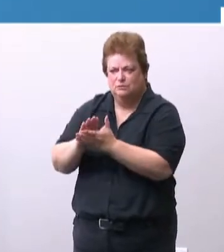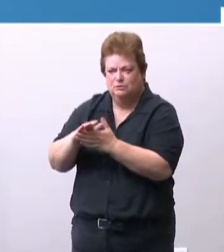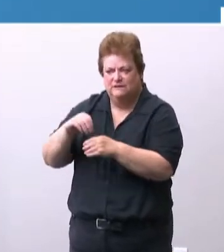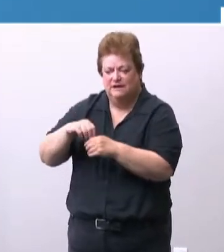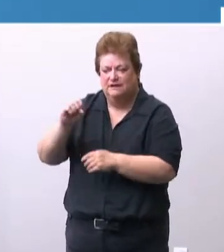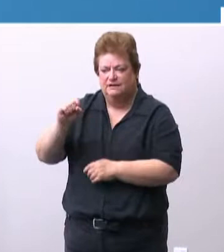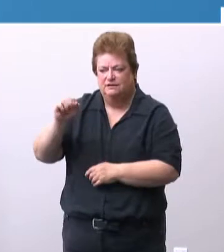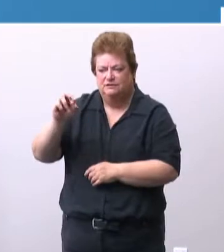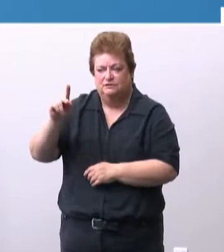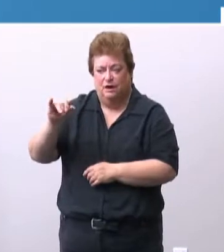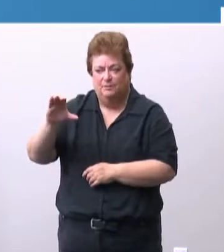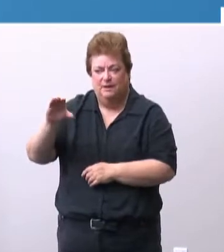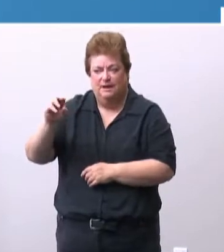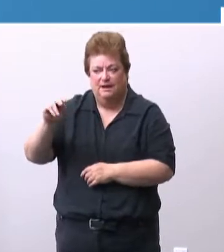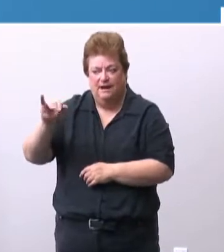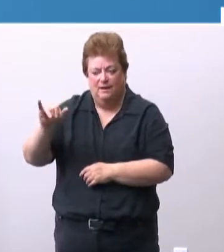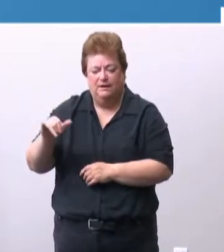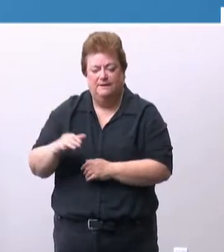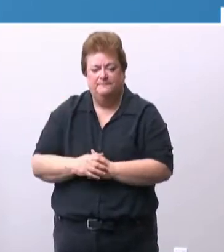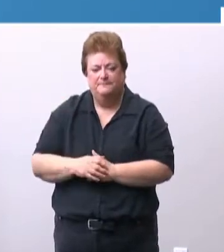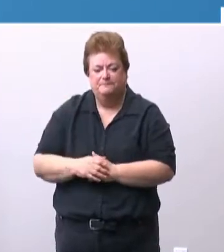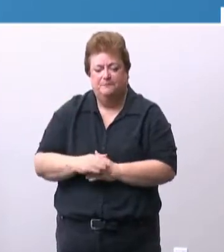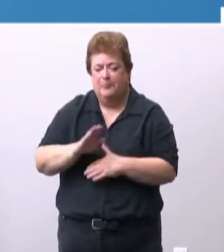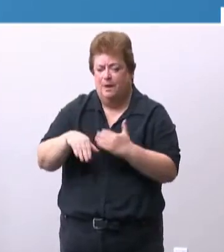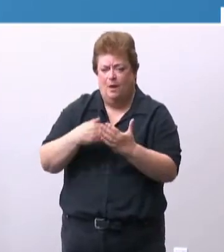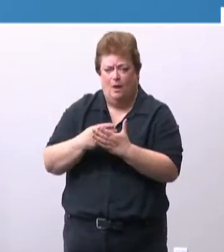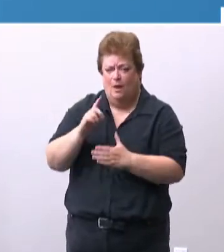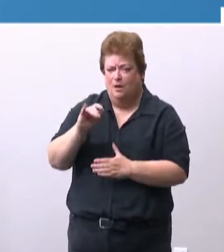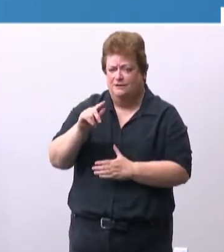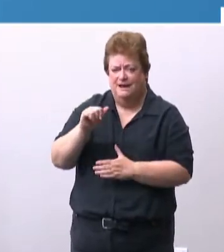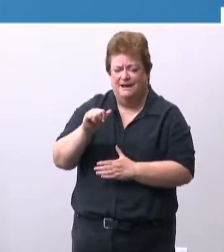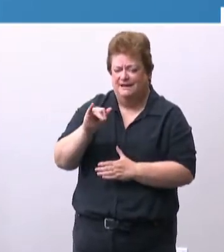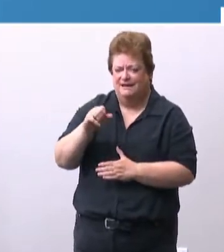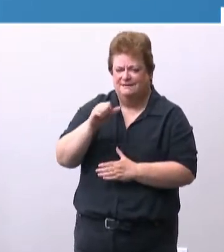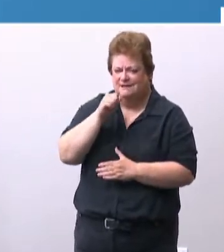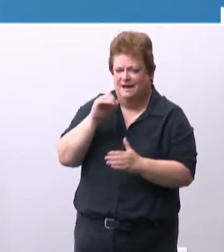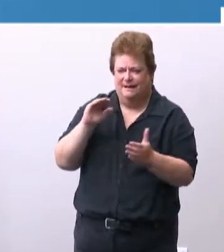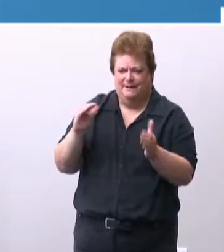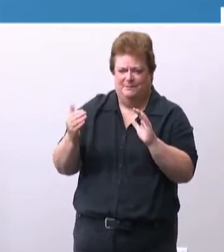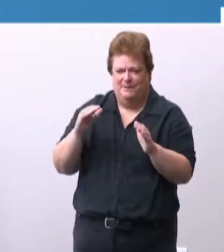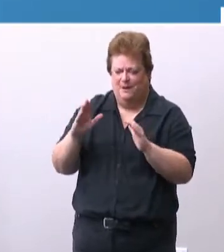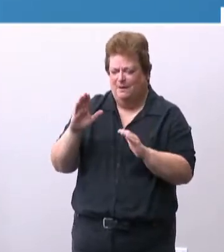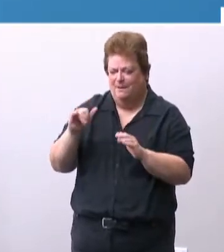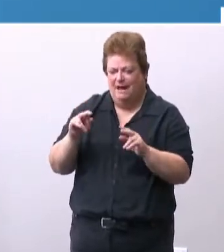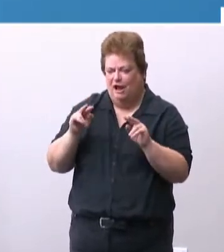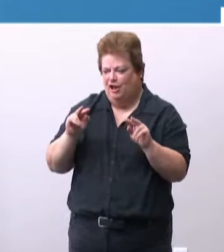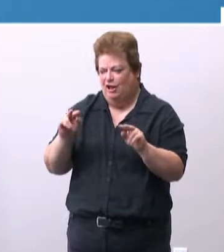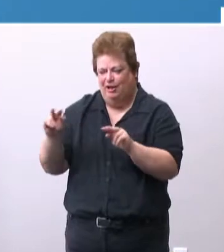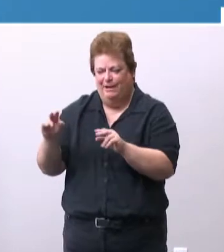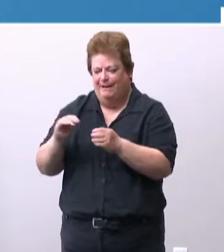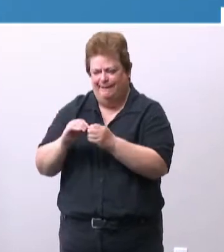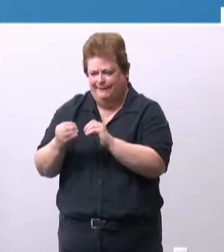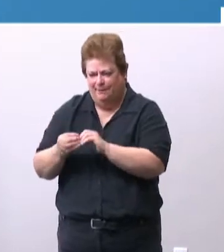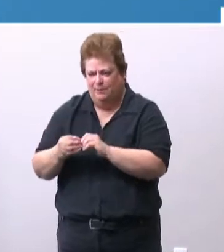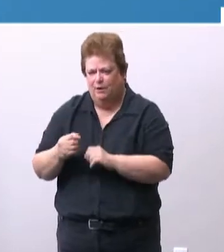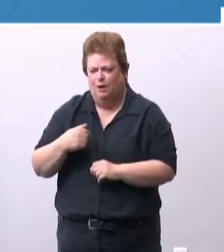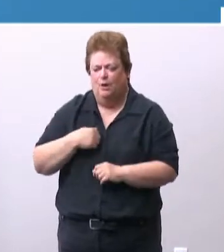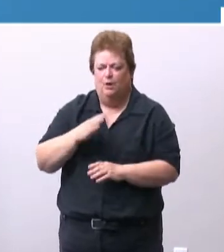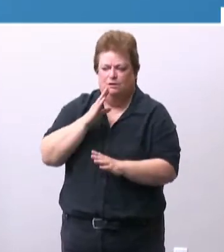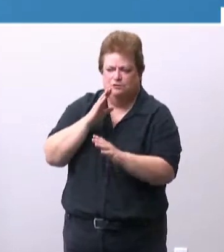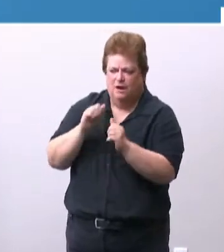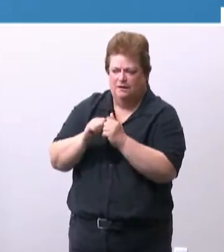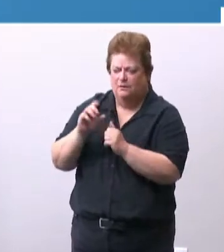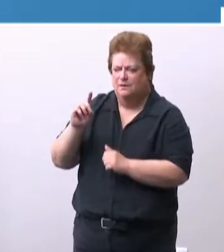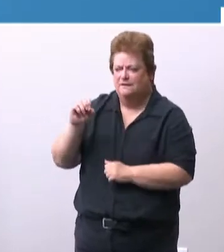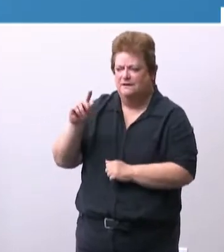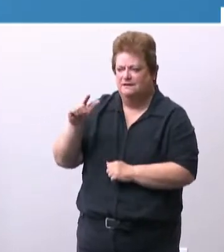And the other thing that all data isn't comparable by just looking at a number. You know, we've been talking with Douglas